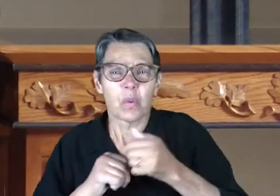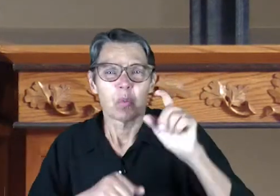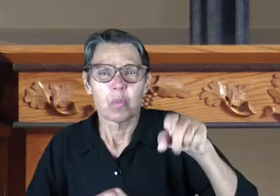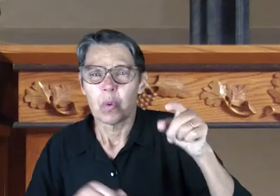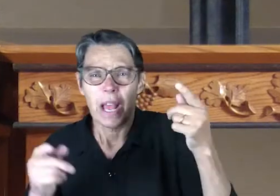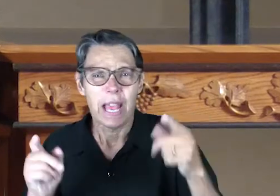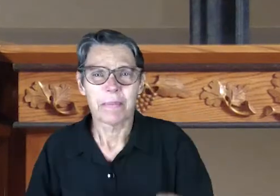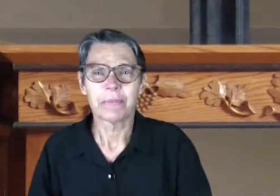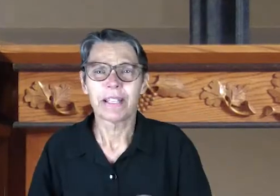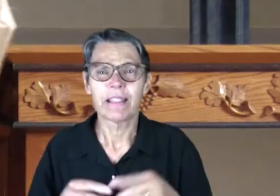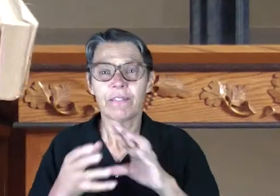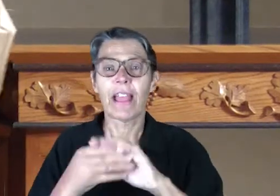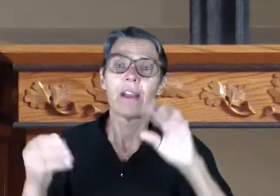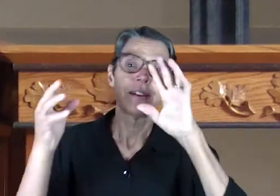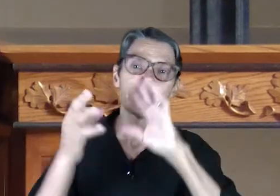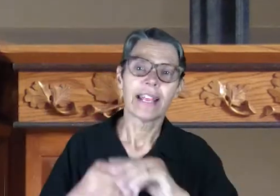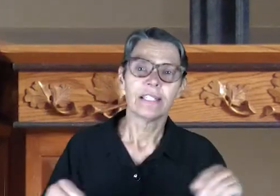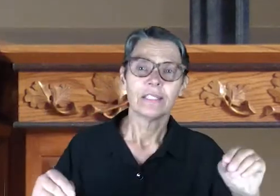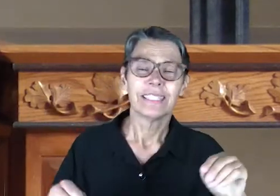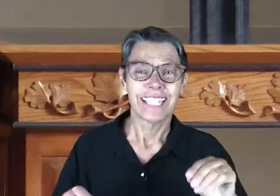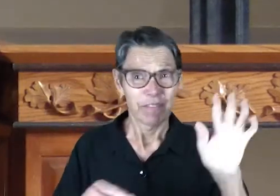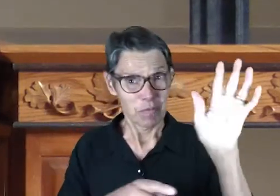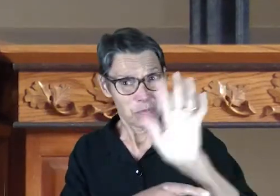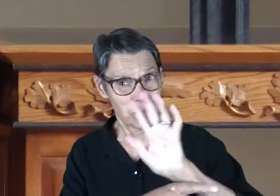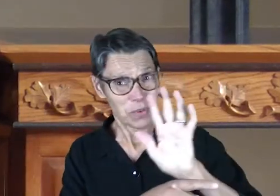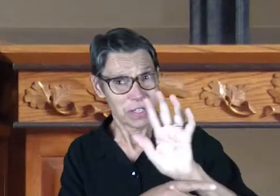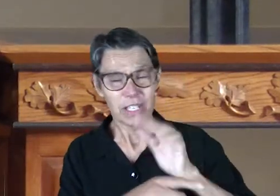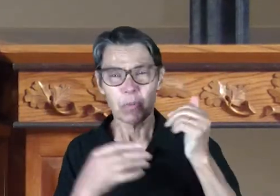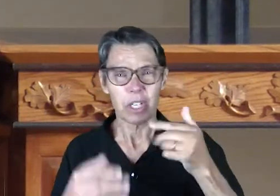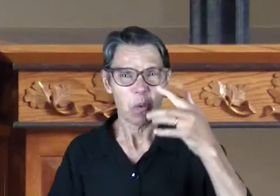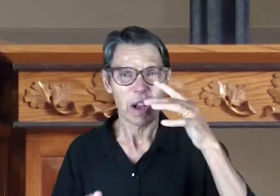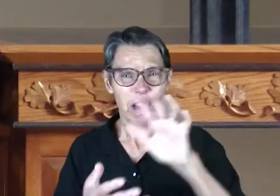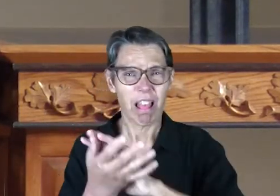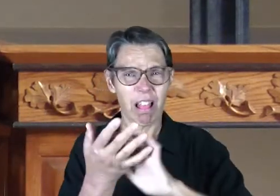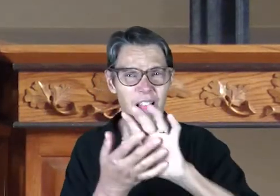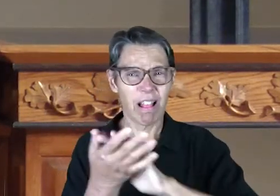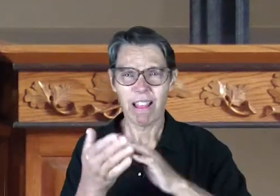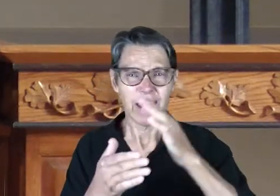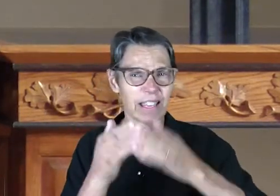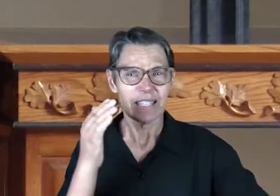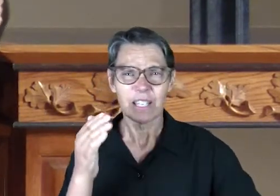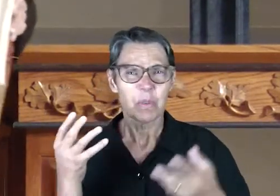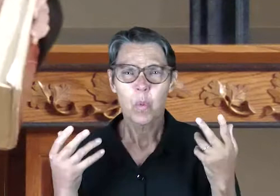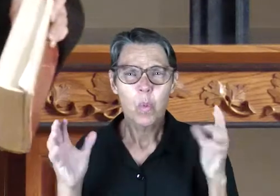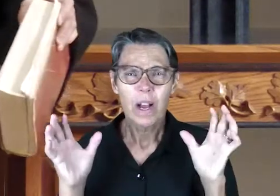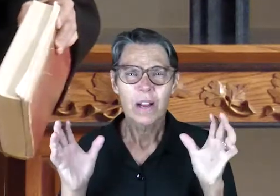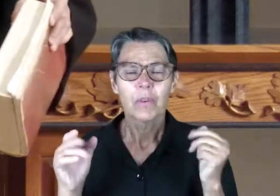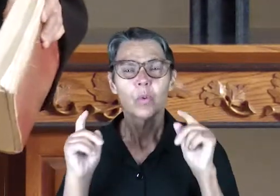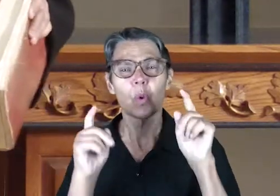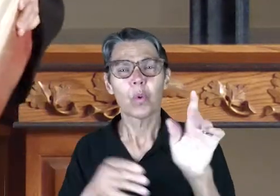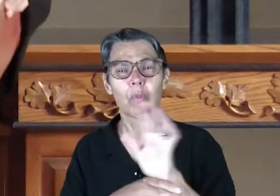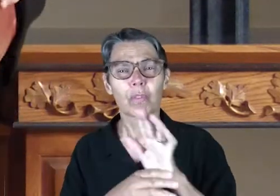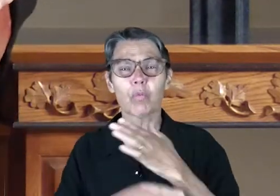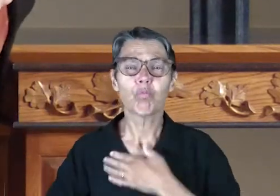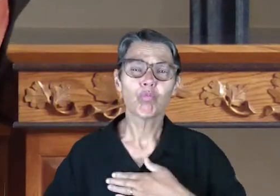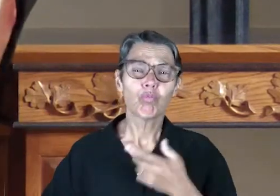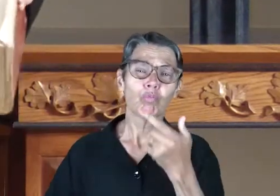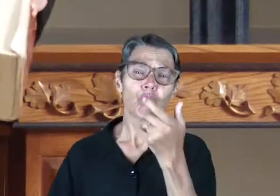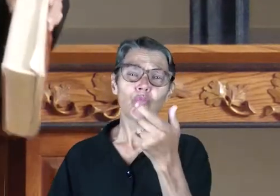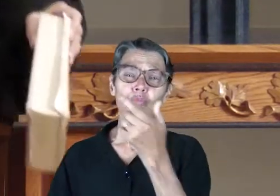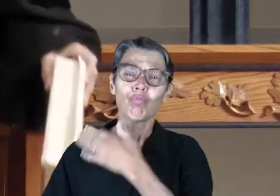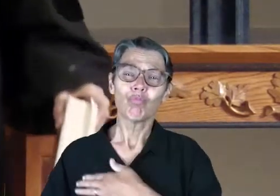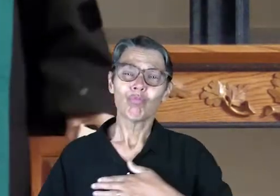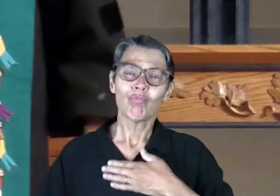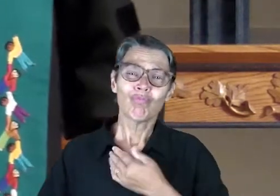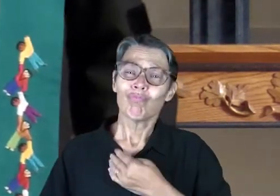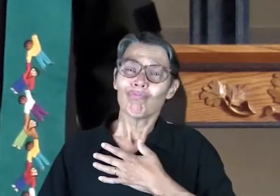tales in human life. When we go to see movies, we don't want there to be a questionable ending, right? We want to go there to feel